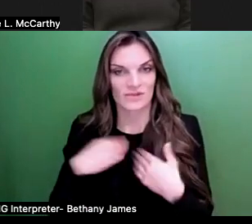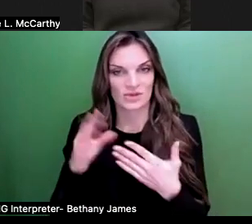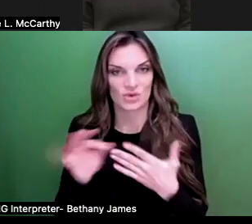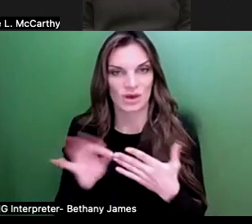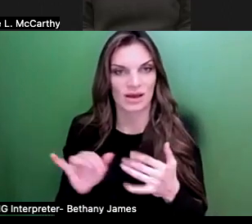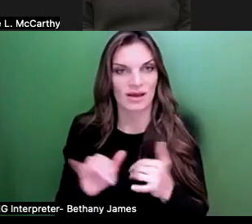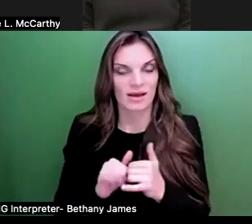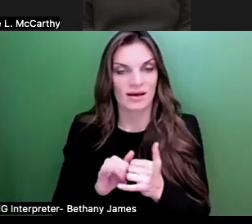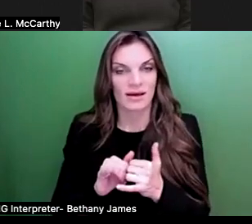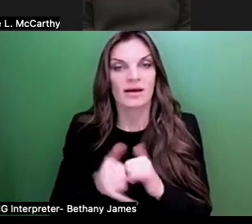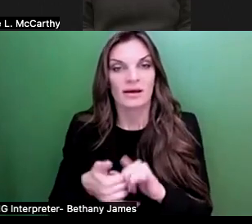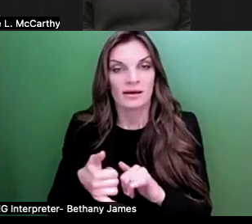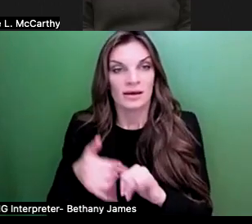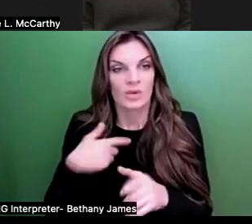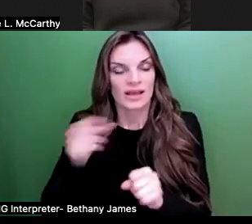will become marshland.